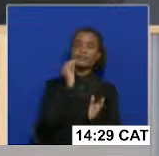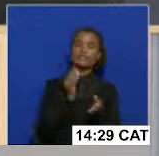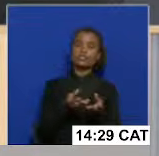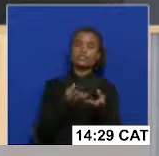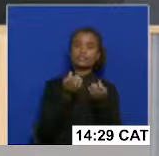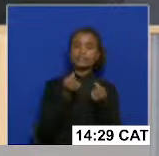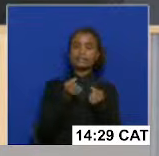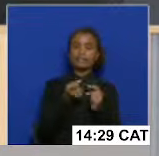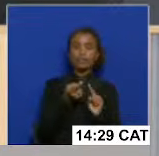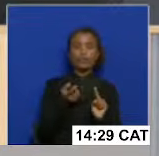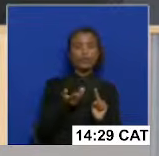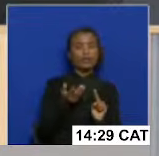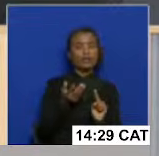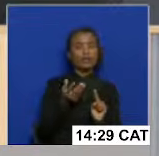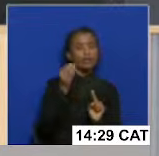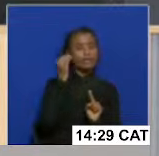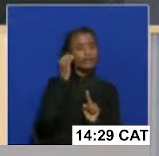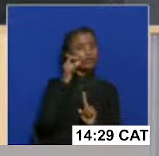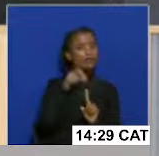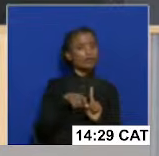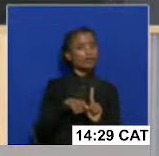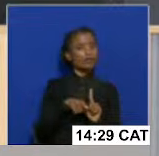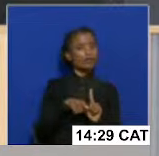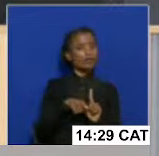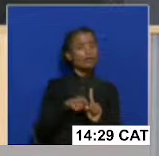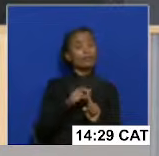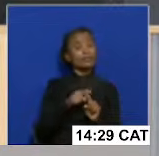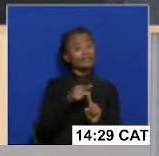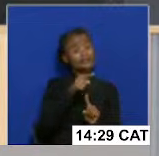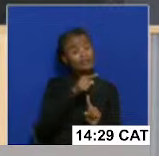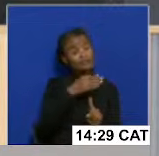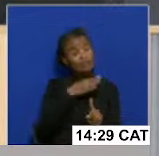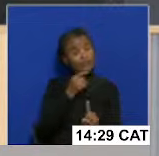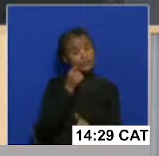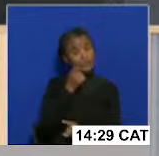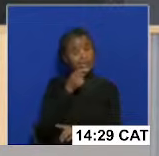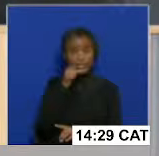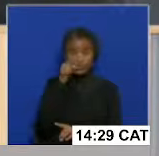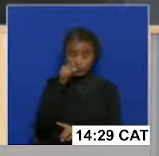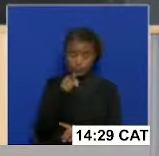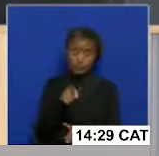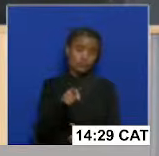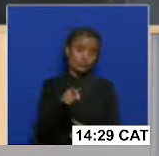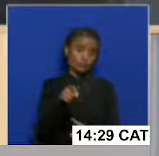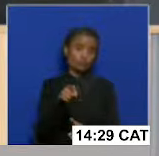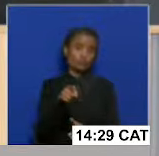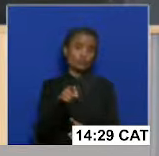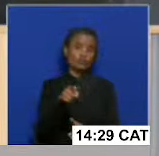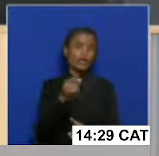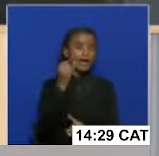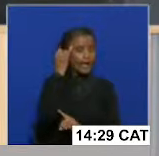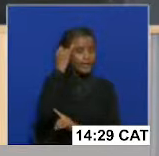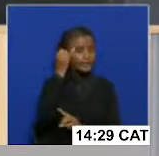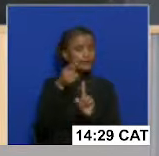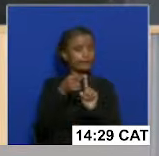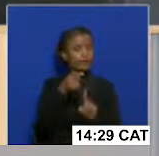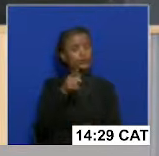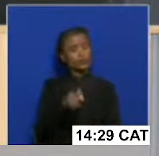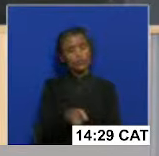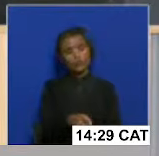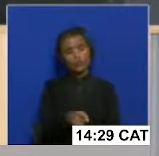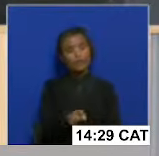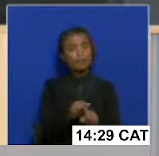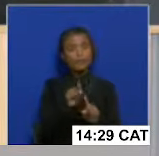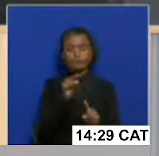because she wanted to say it was you that started it, and you did not want her to say that. So you